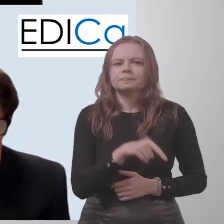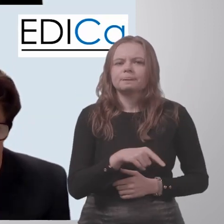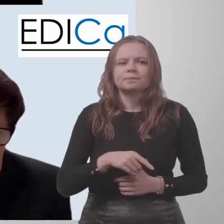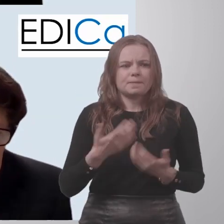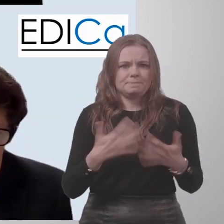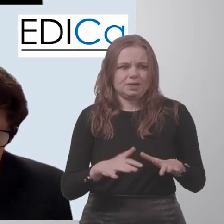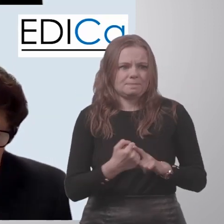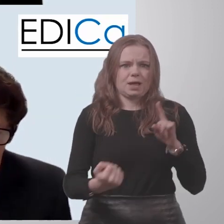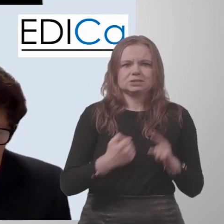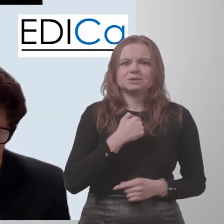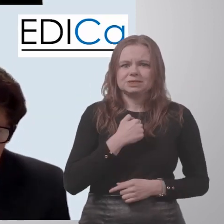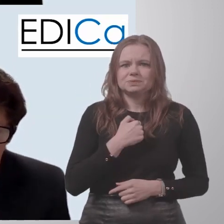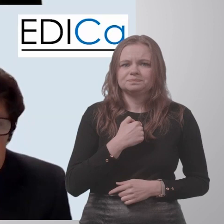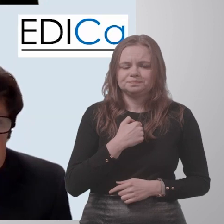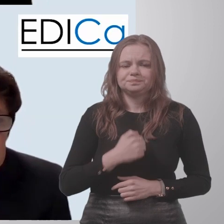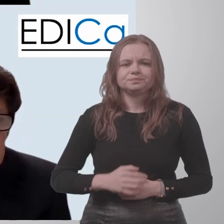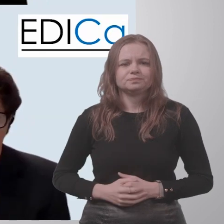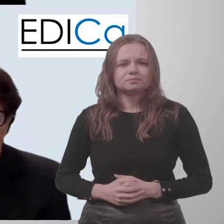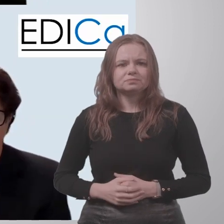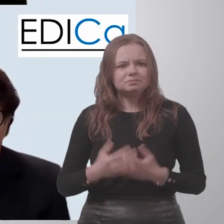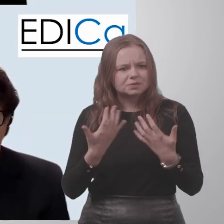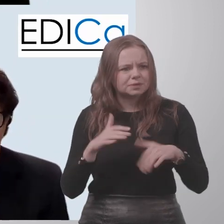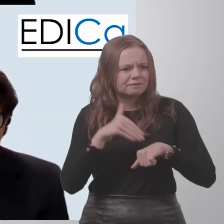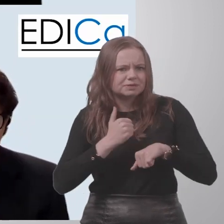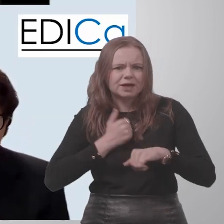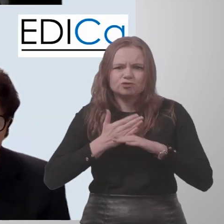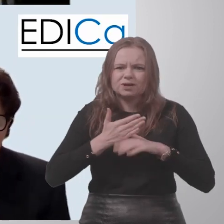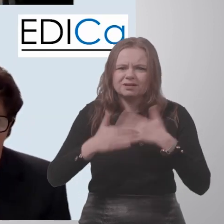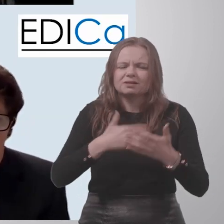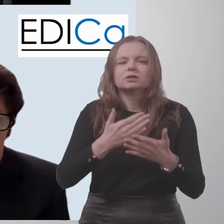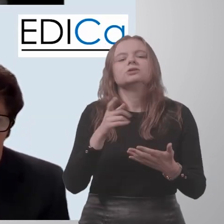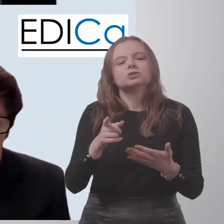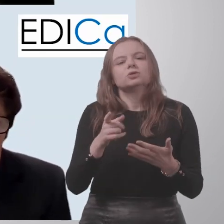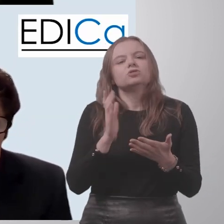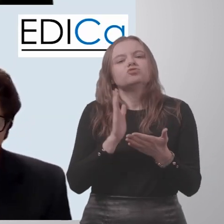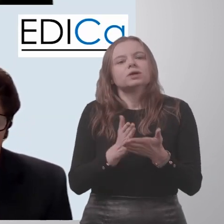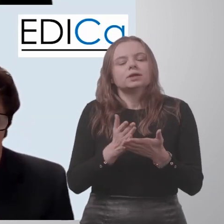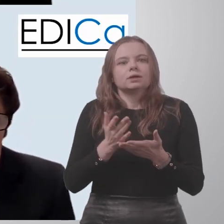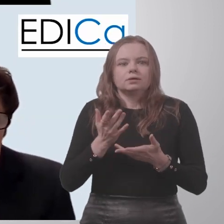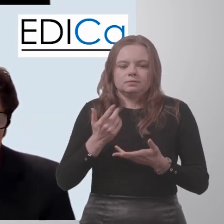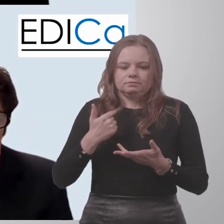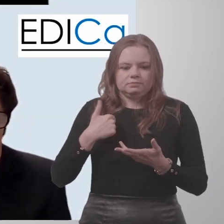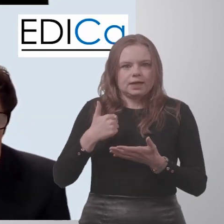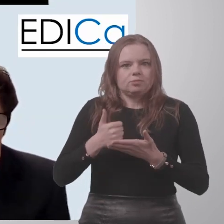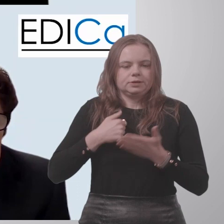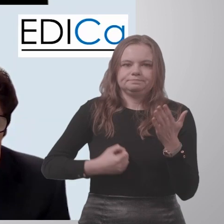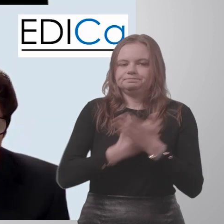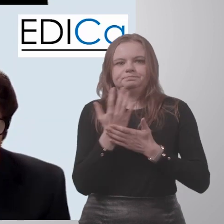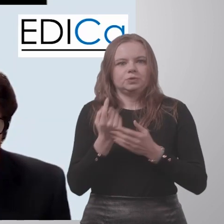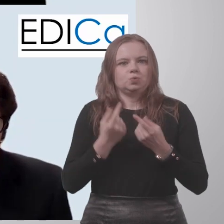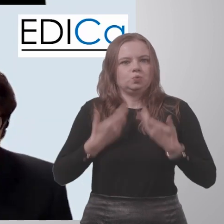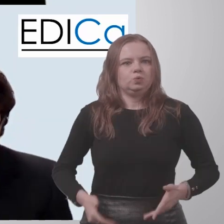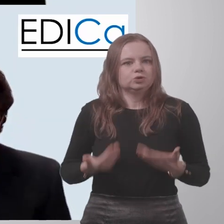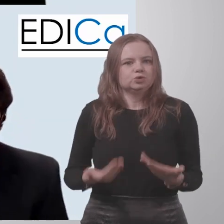on me in terms of the things that I did. So it's very much made me who I am today. Again, like I said before, there's nothing I